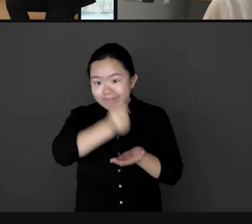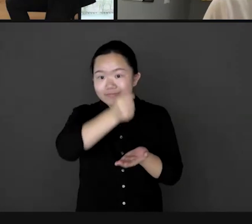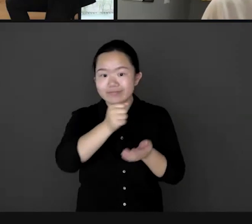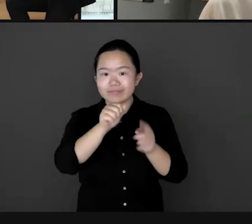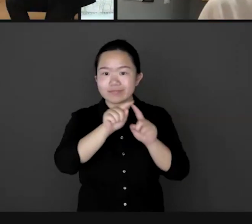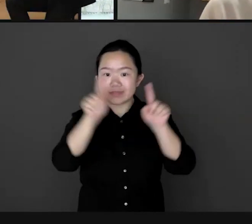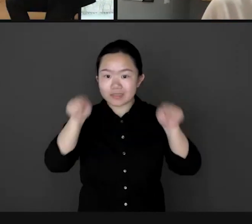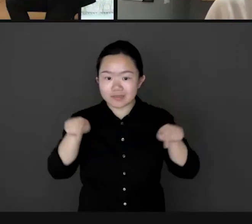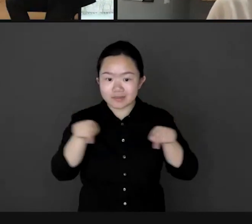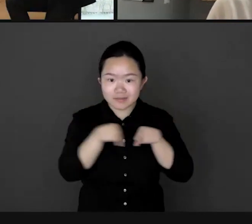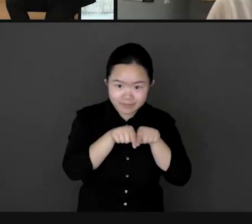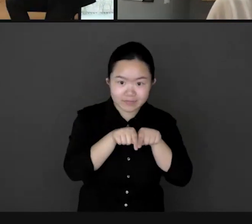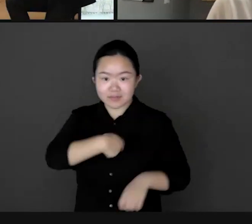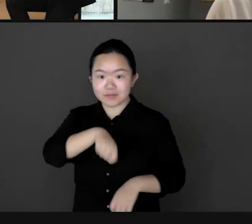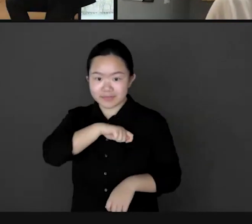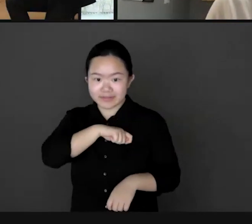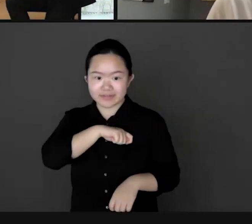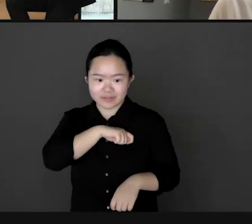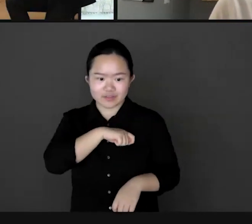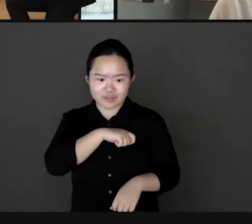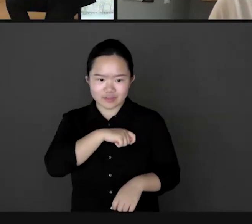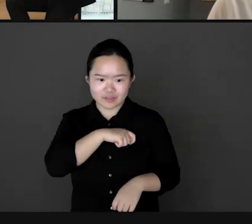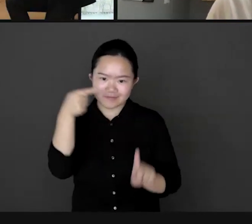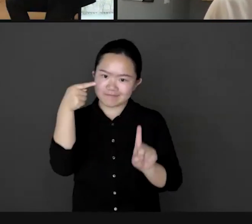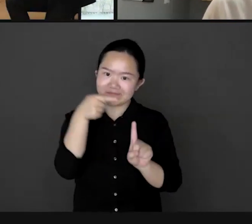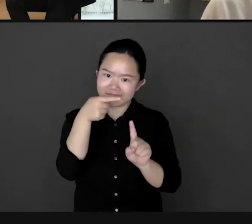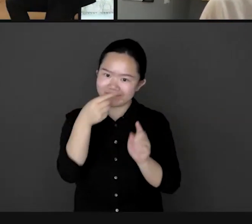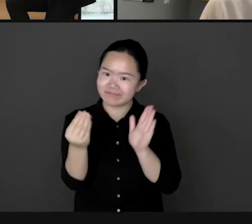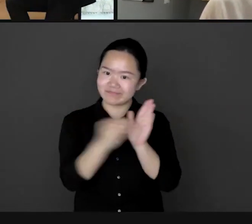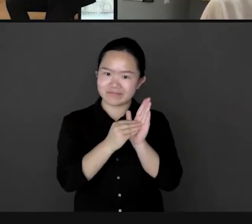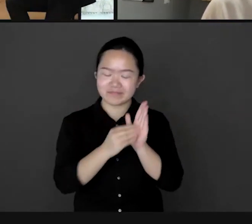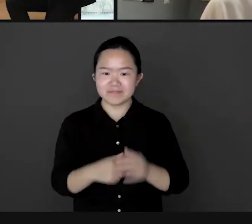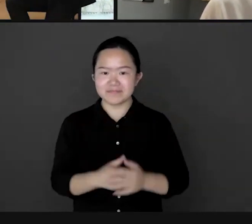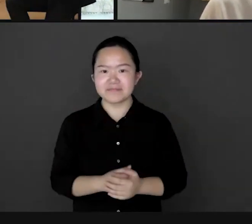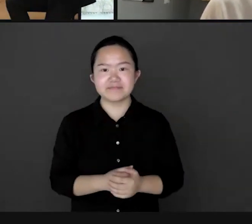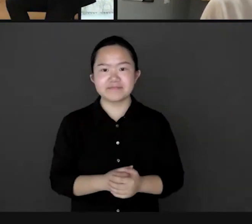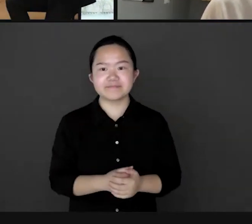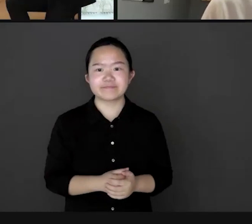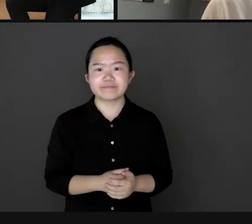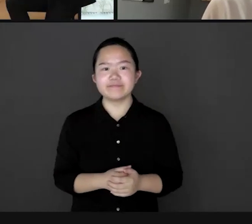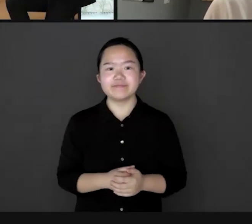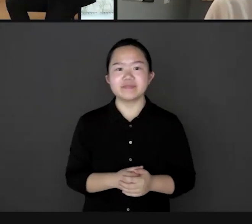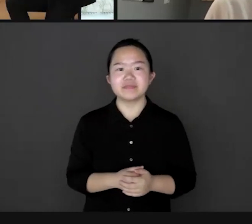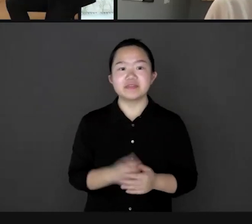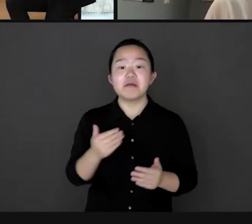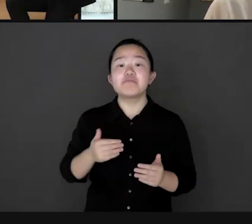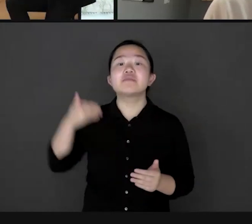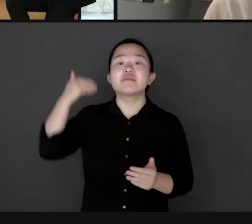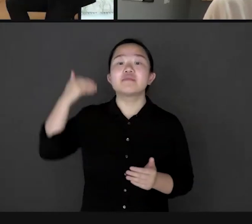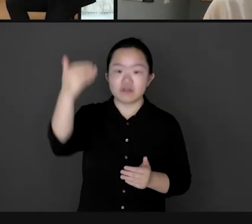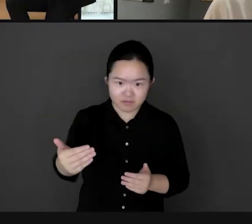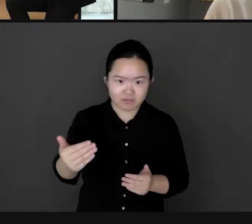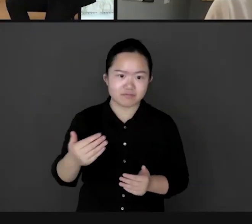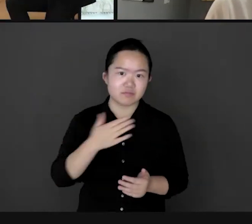to, and we are looking for partners to translate it in Italian, to translate it in French, and really, if you do